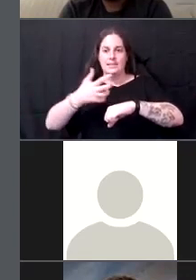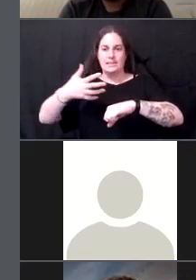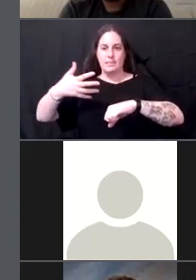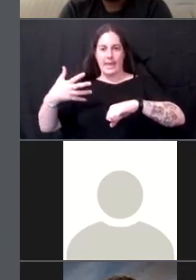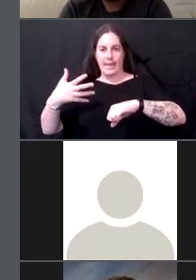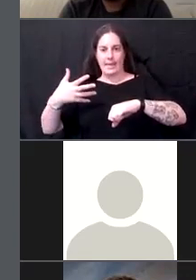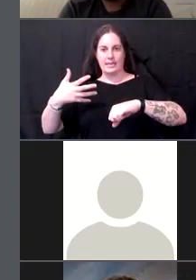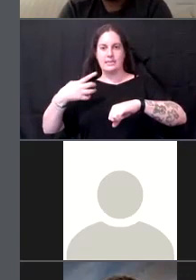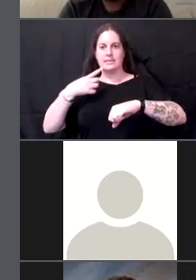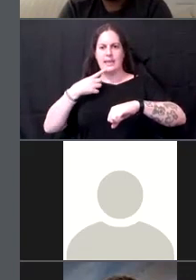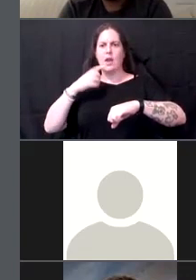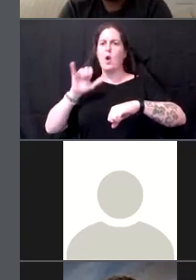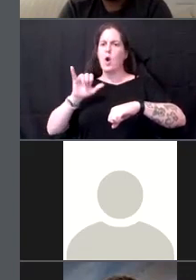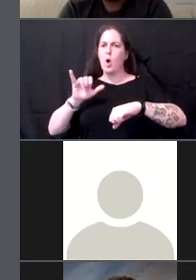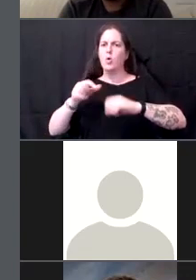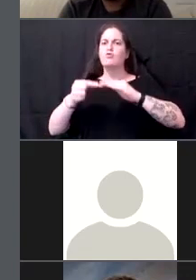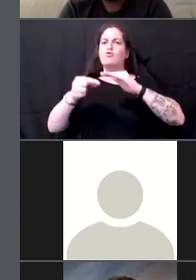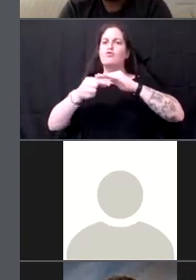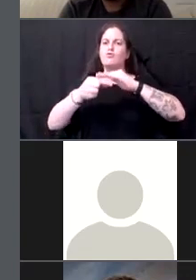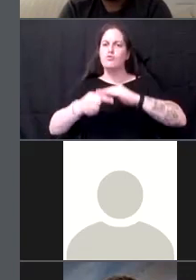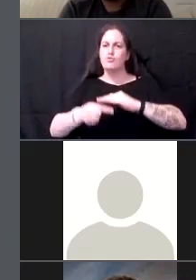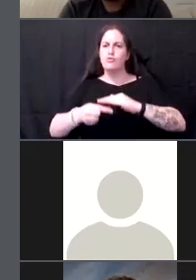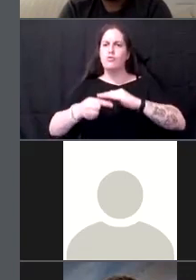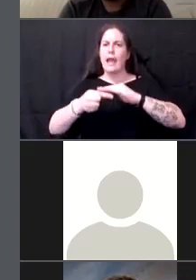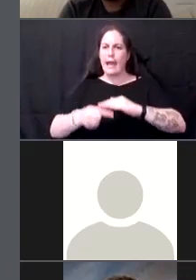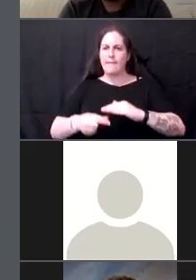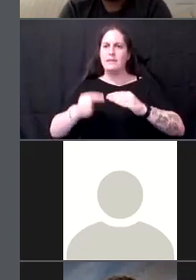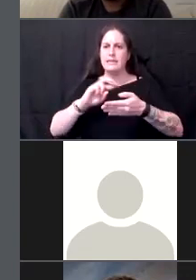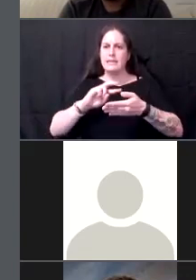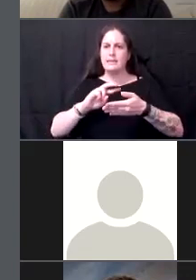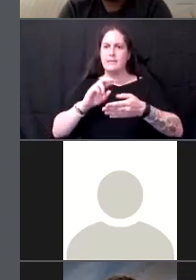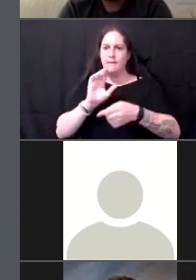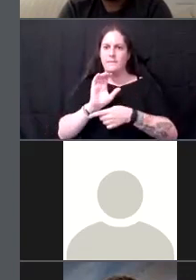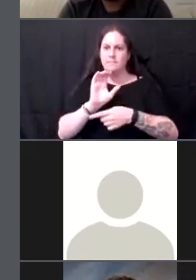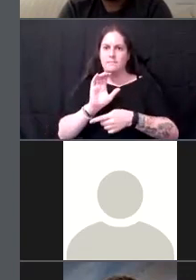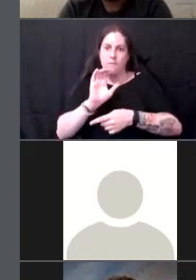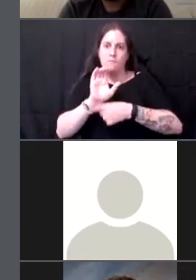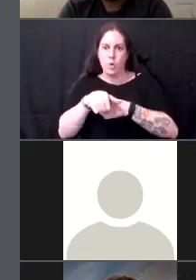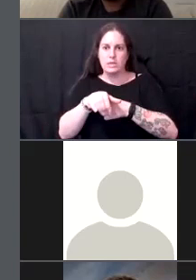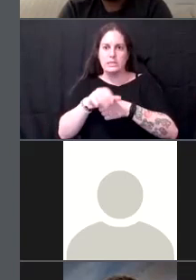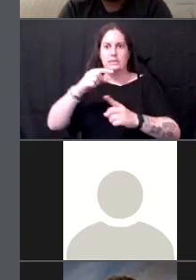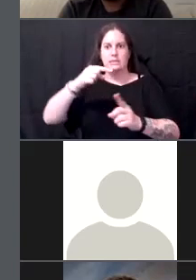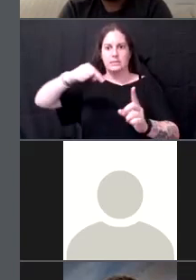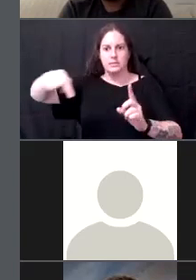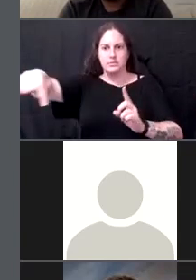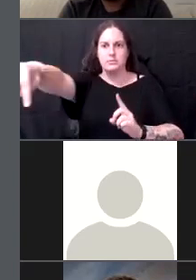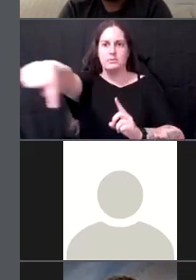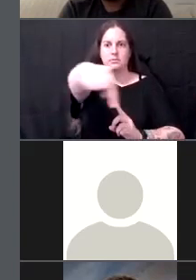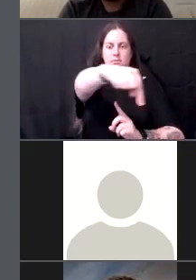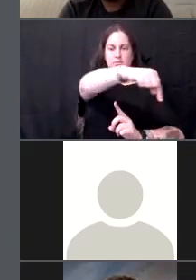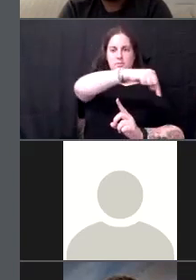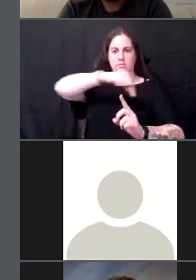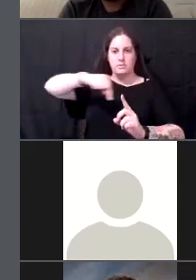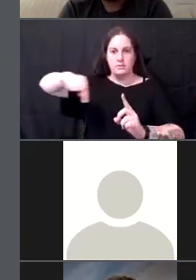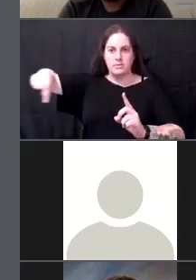in orbit. So while working out this idea of gravitation, Newton theorizes